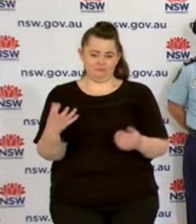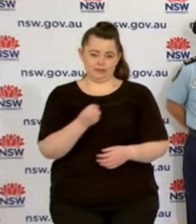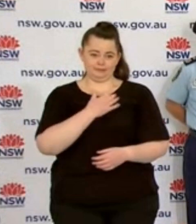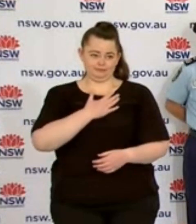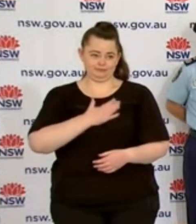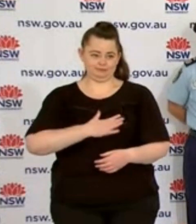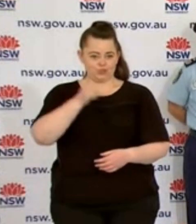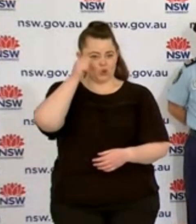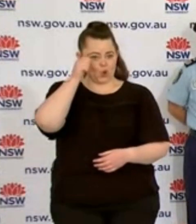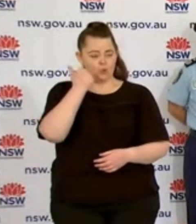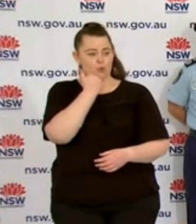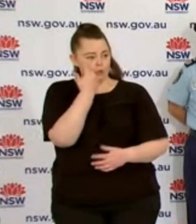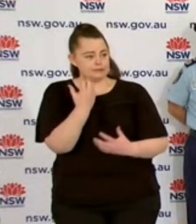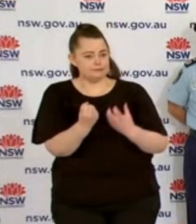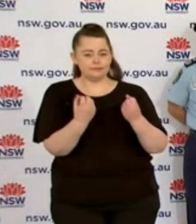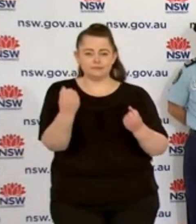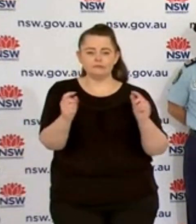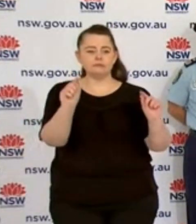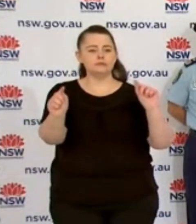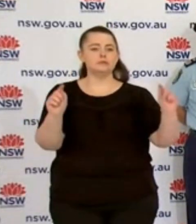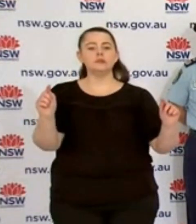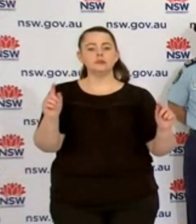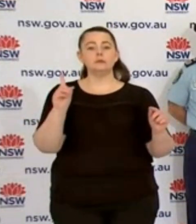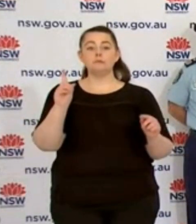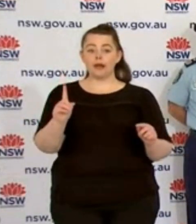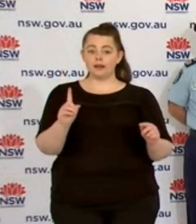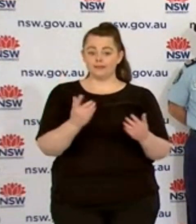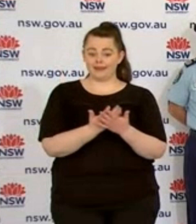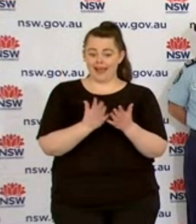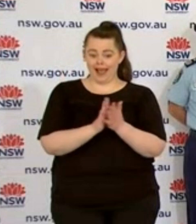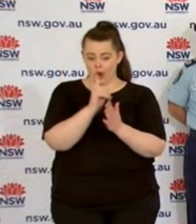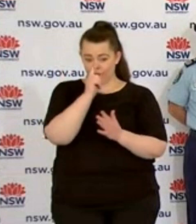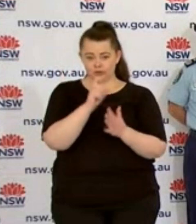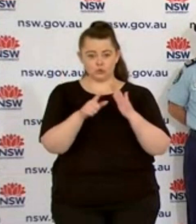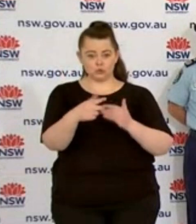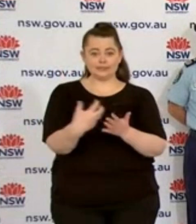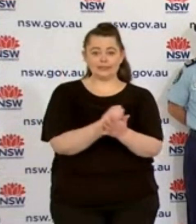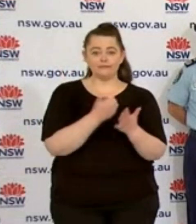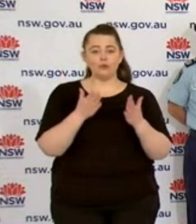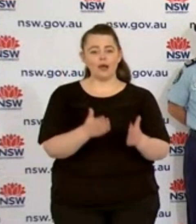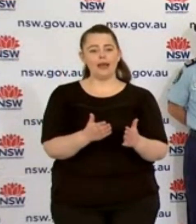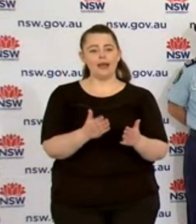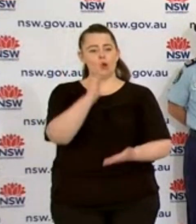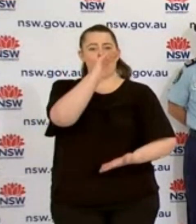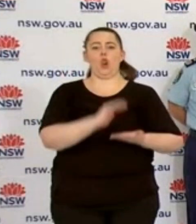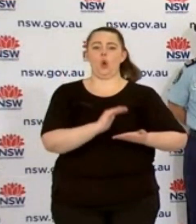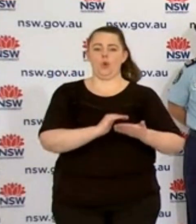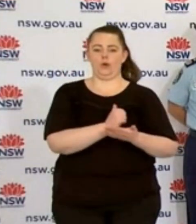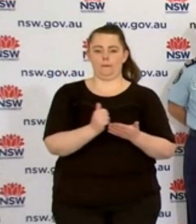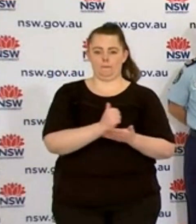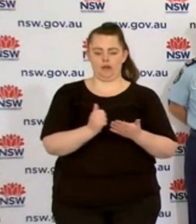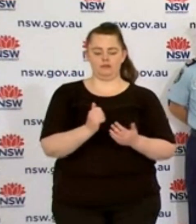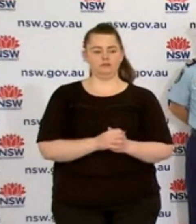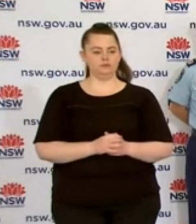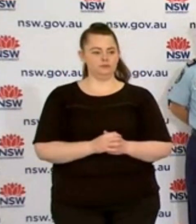best chance we have to live with it freely and safely is to get the case numbers down as low as possible. We can't afford to have infectious people